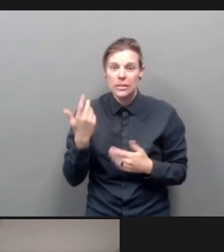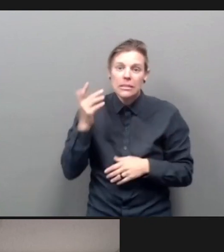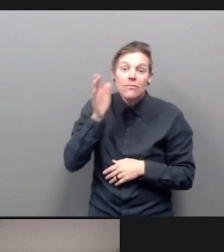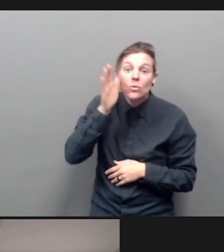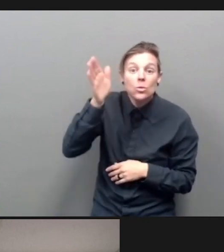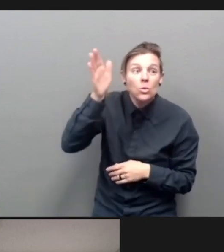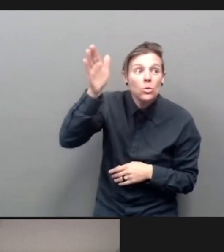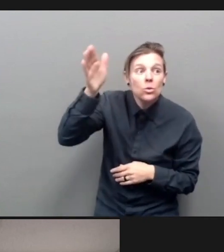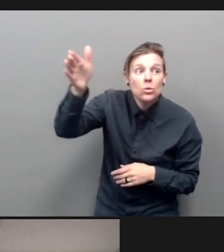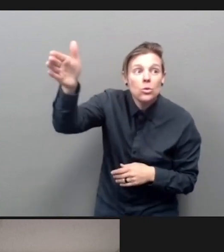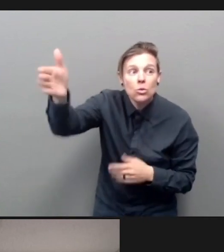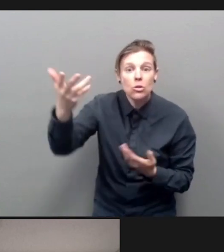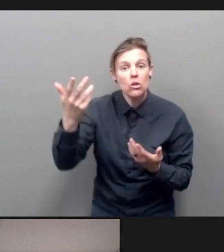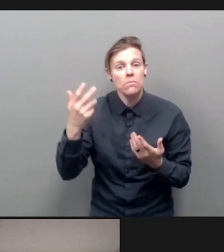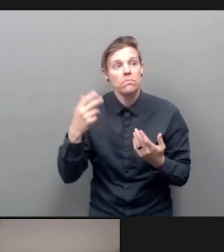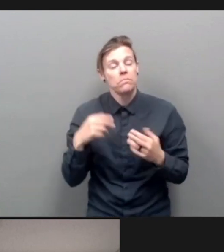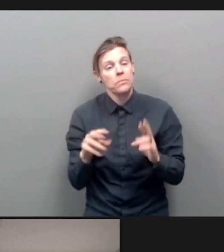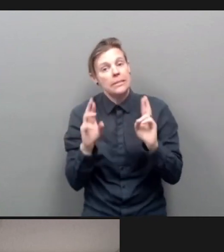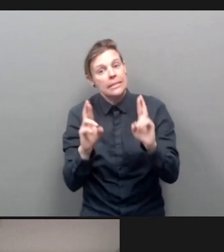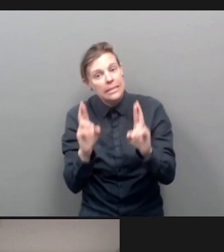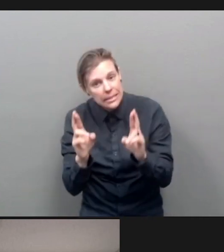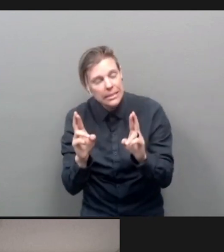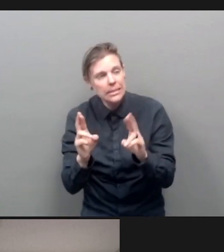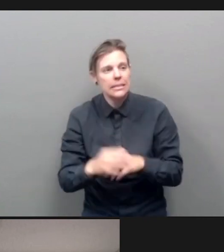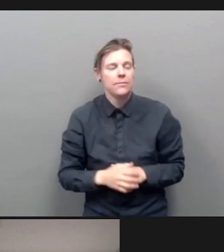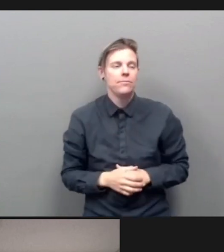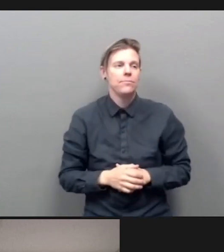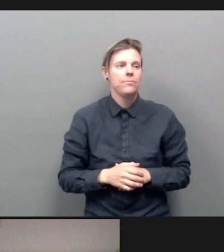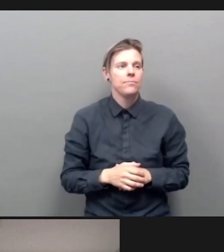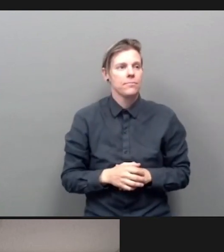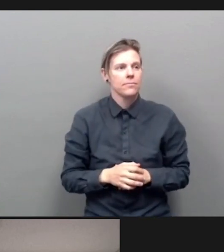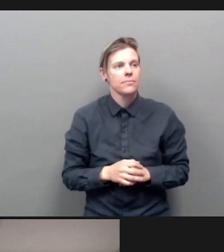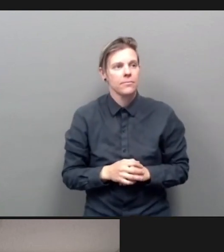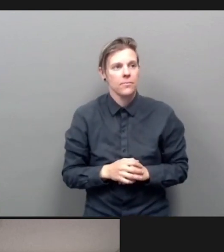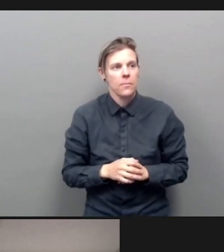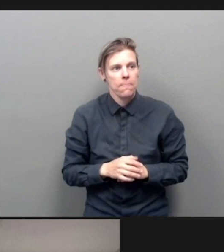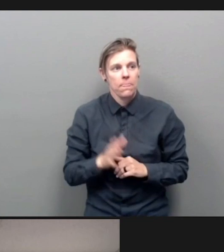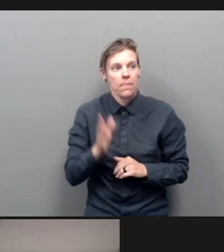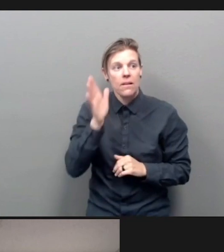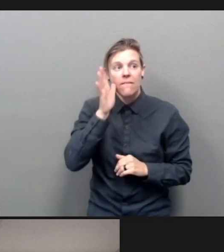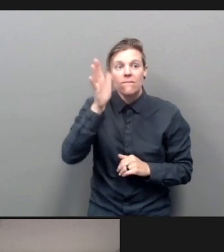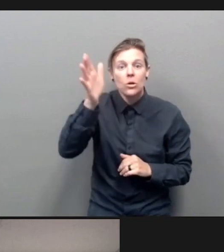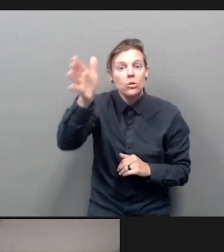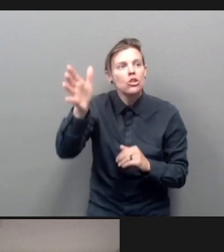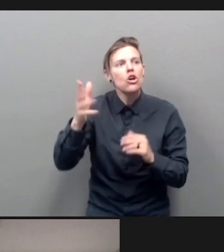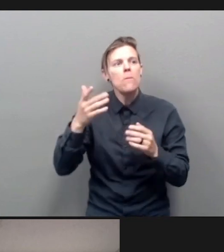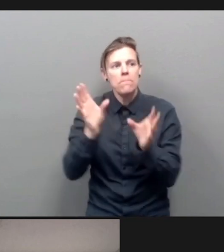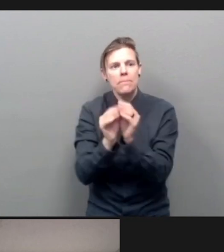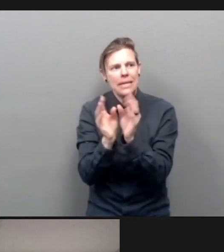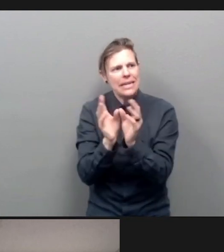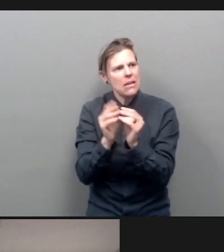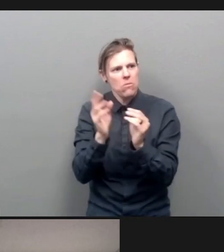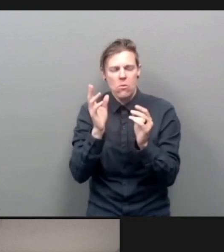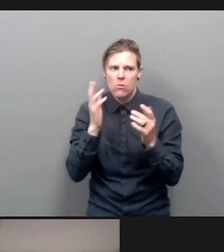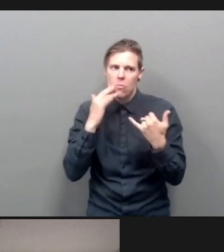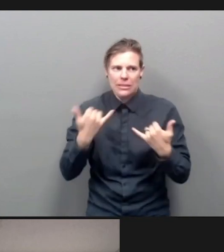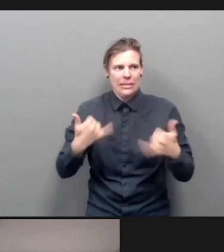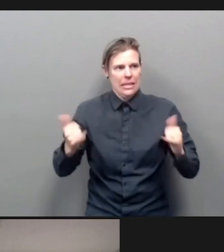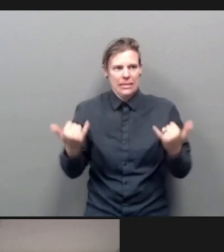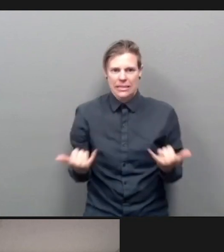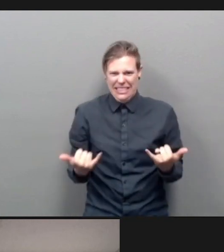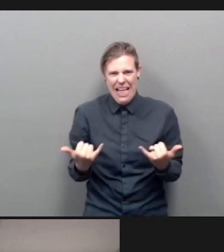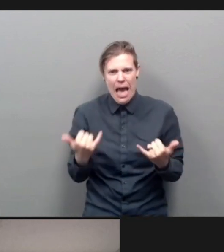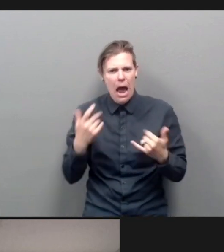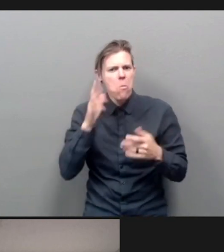stay to the very end and engage in all of the question and answers. That's important to me as governor. It's important to us as